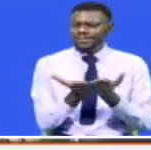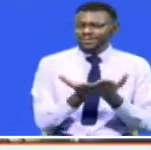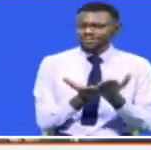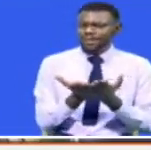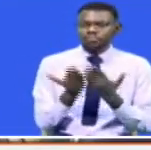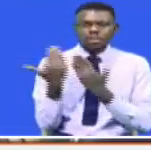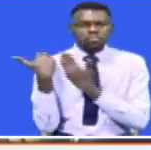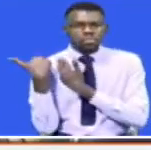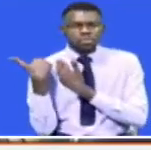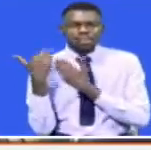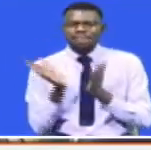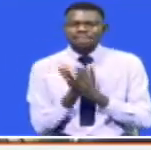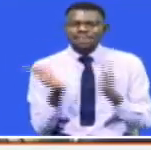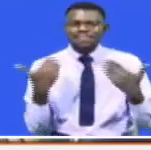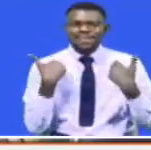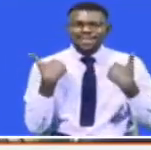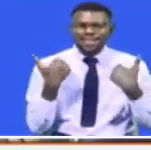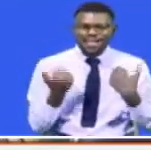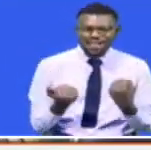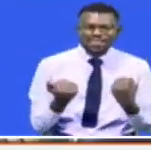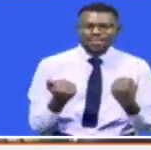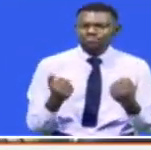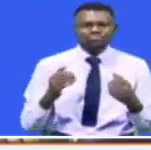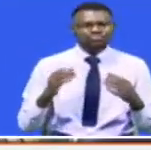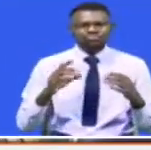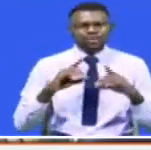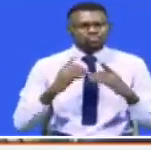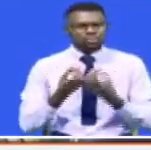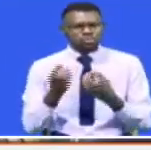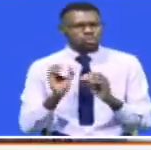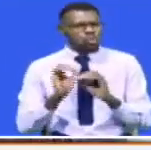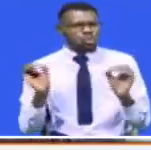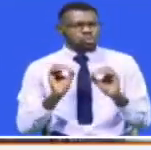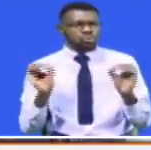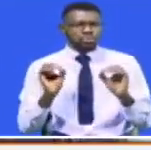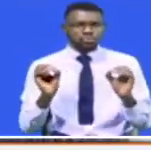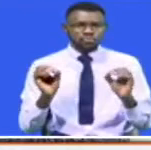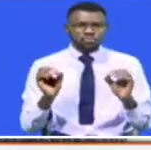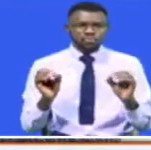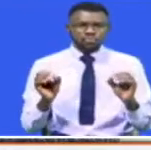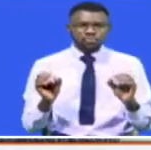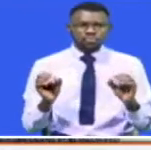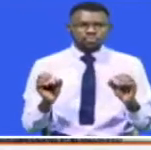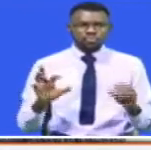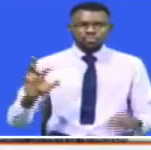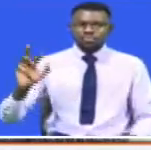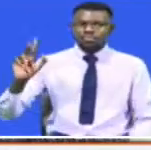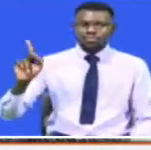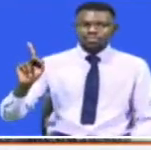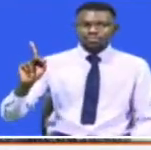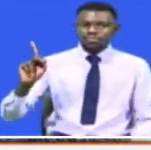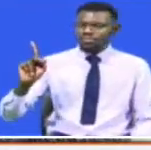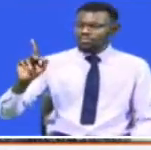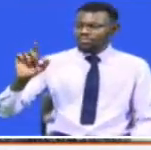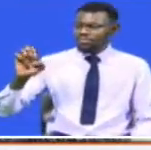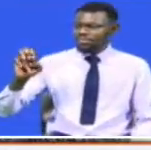health department, which she was in charge of when the scandal was reported. KEMSA is not under Josephine.